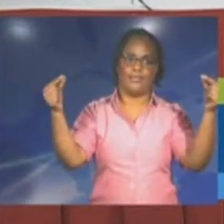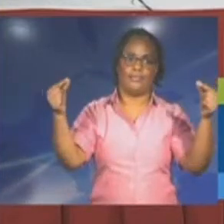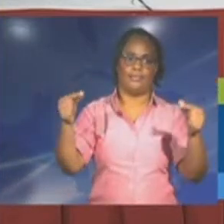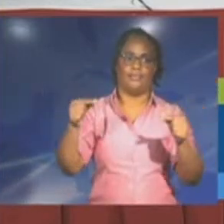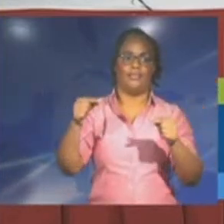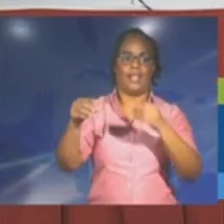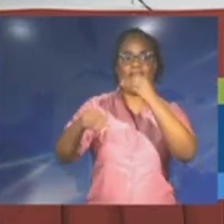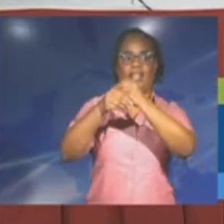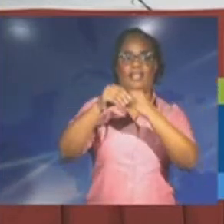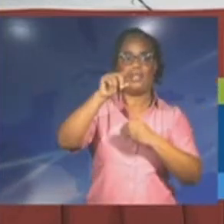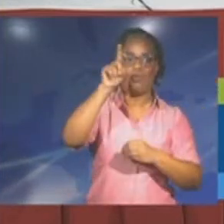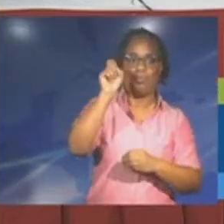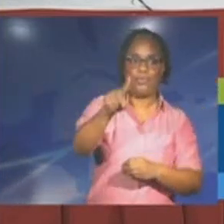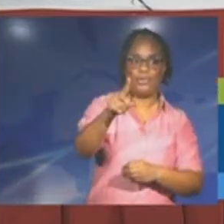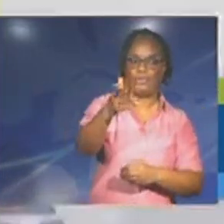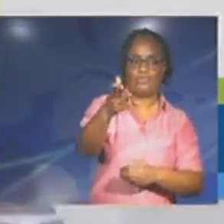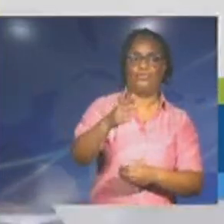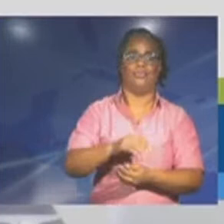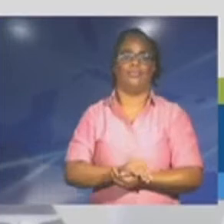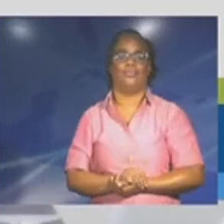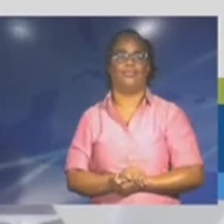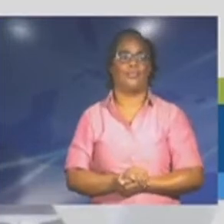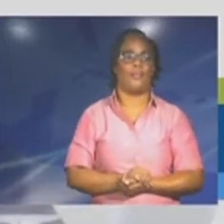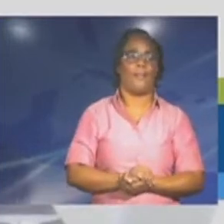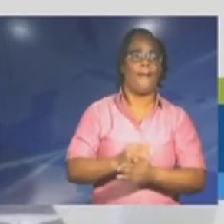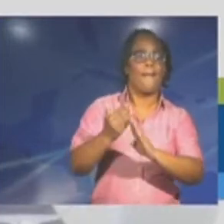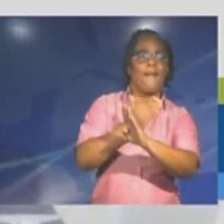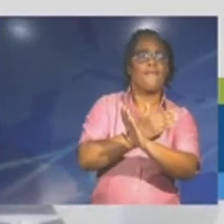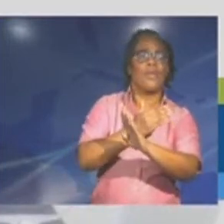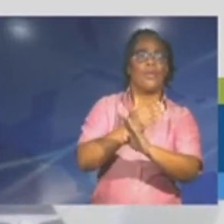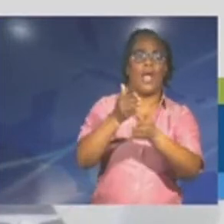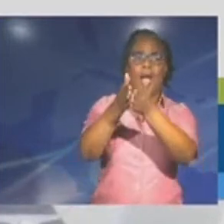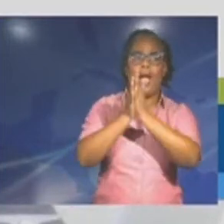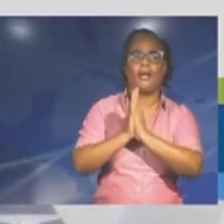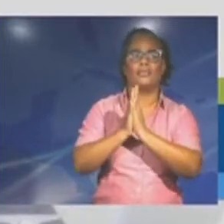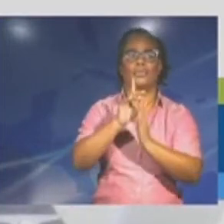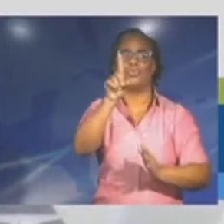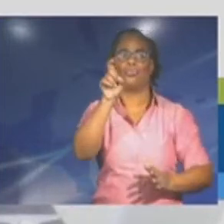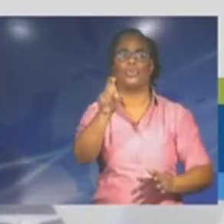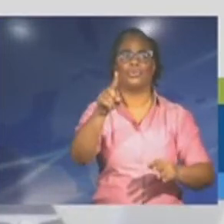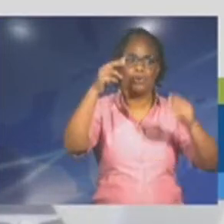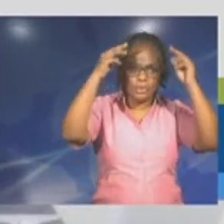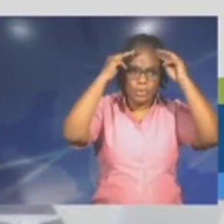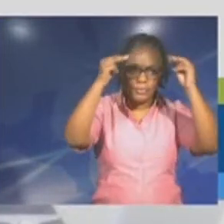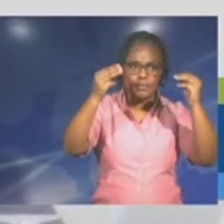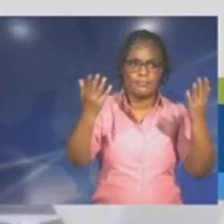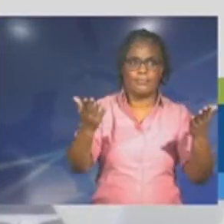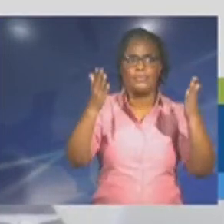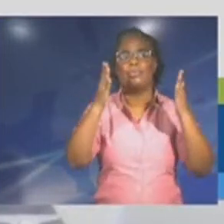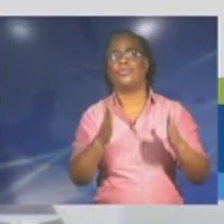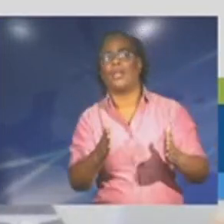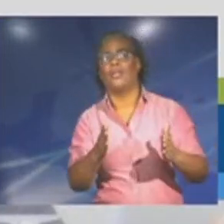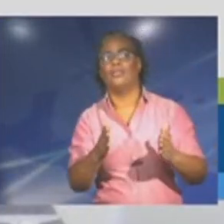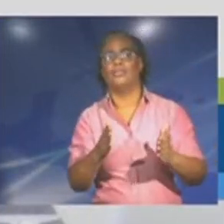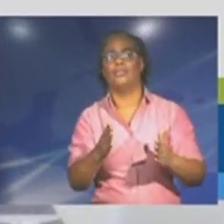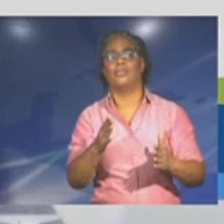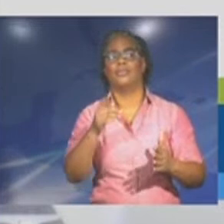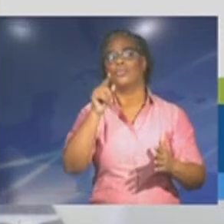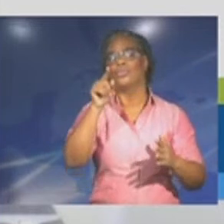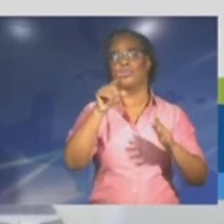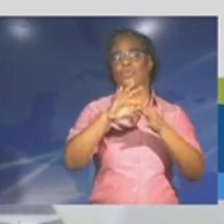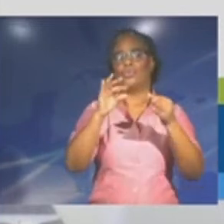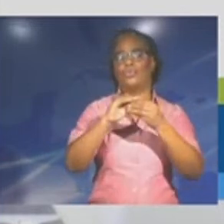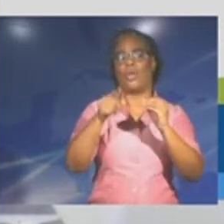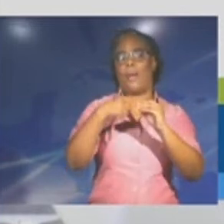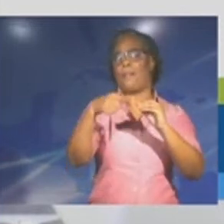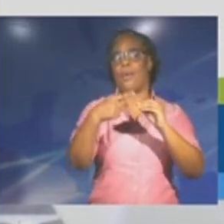Thank you. Before I ask this question, Minister, I just want to clarify your answer to my previous question about the MMR and the yellow fever vaccines. Is it that we were able to close the